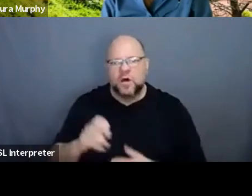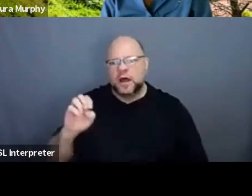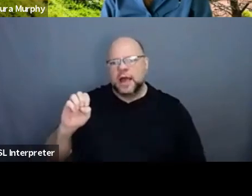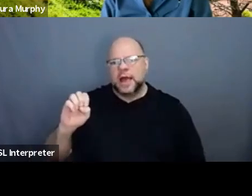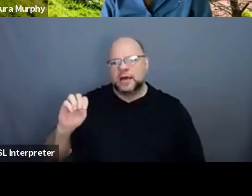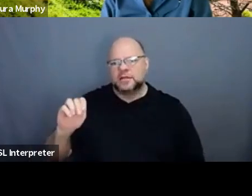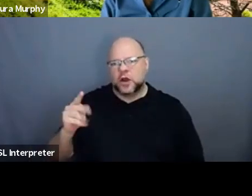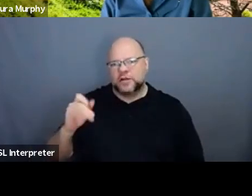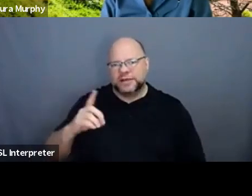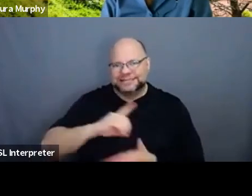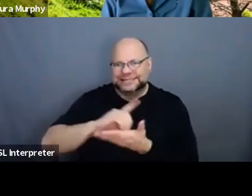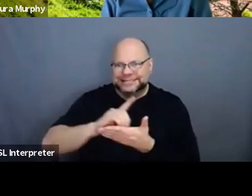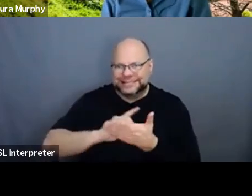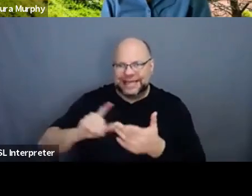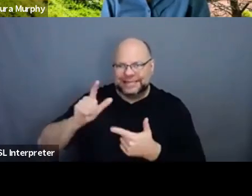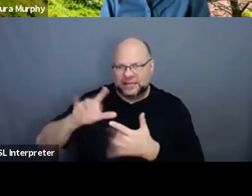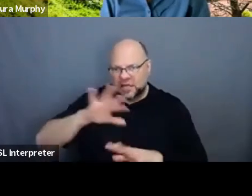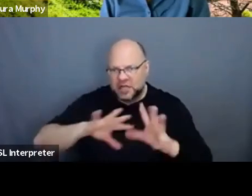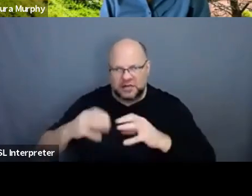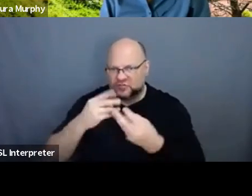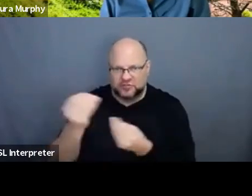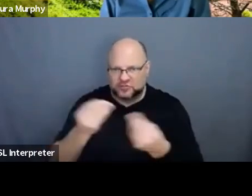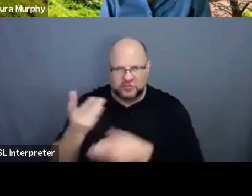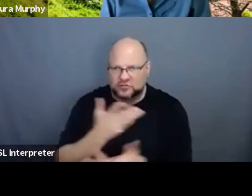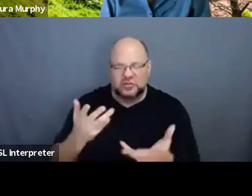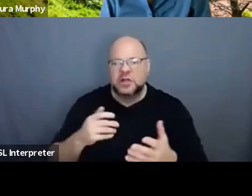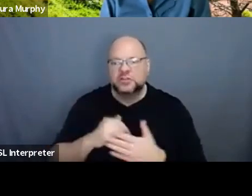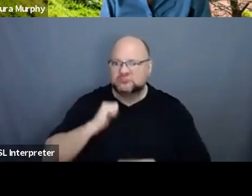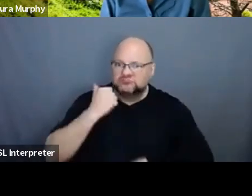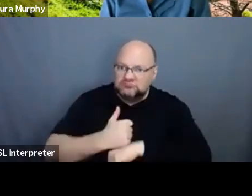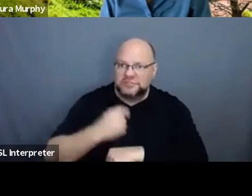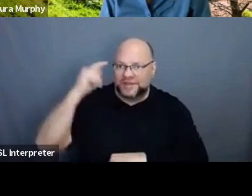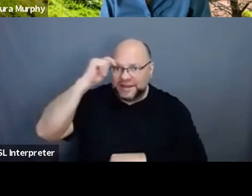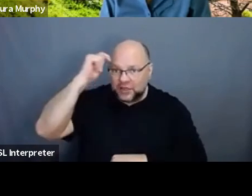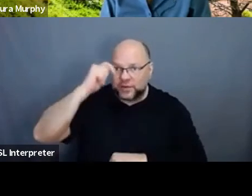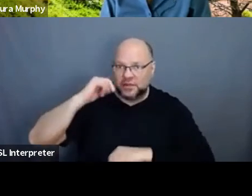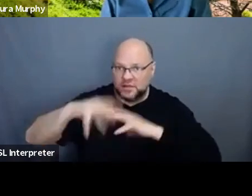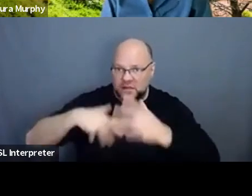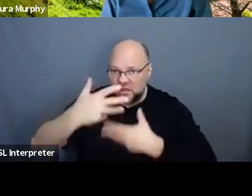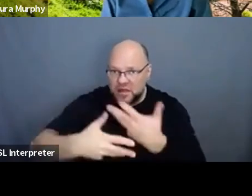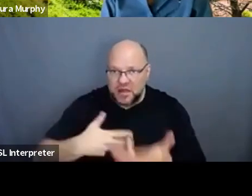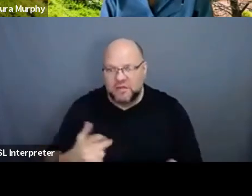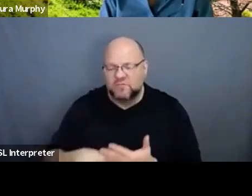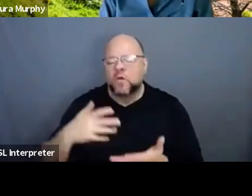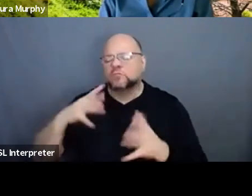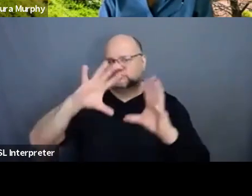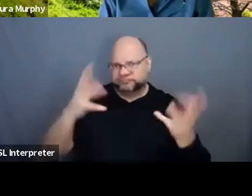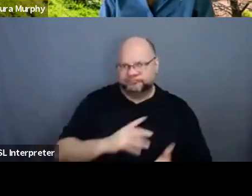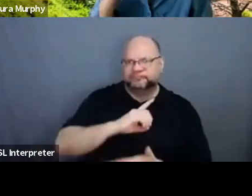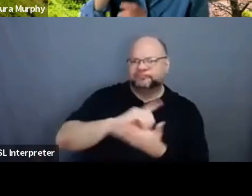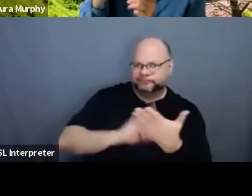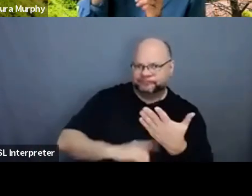you're actually getting into working with folks. I know there are well-established theories and frameworks for design